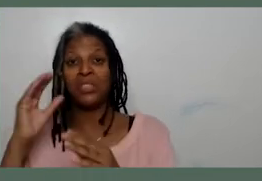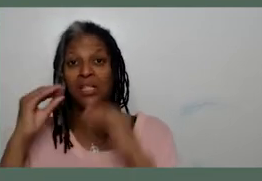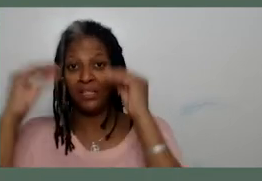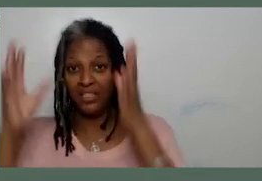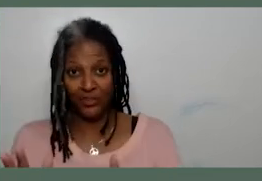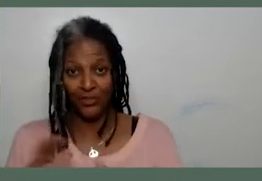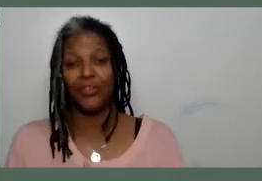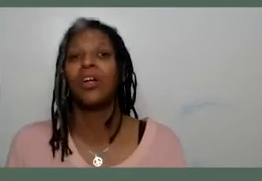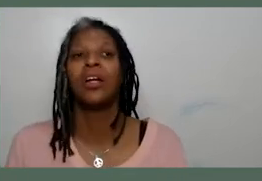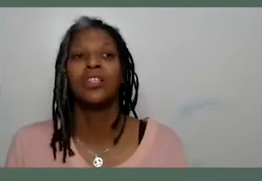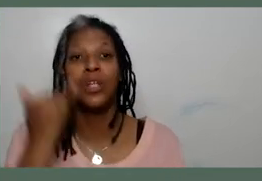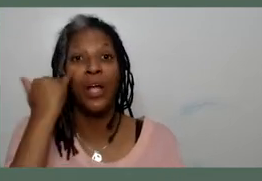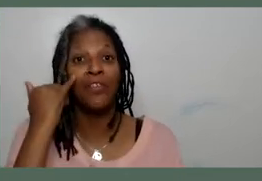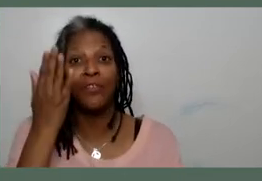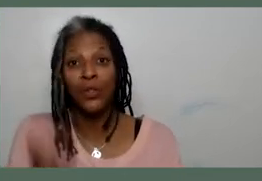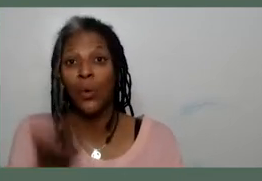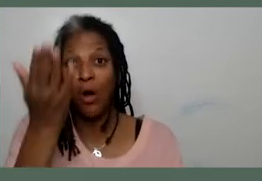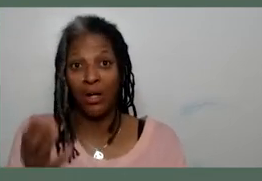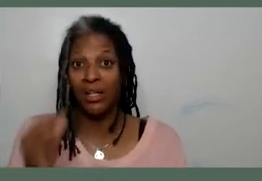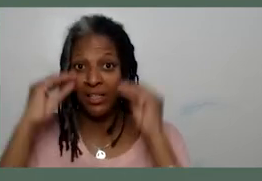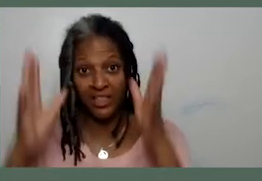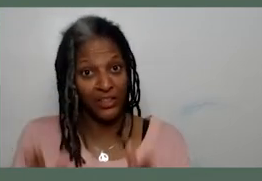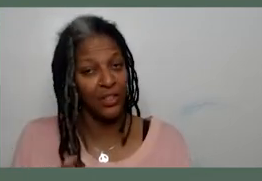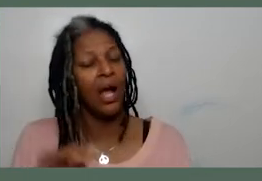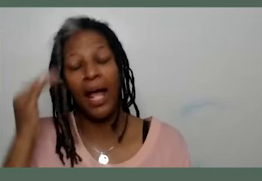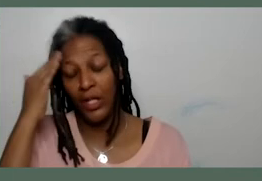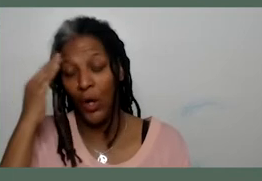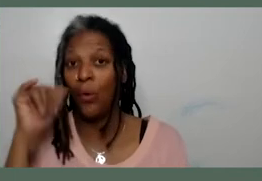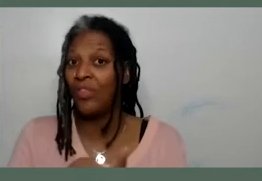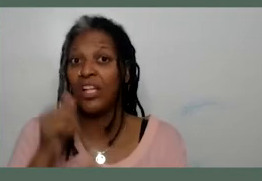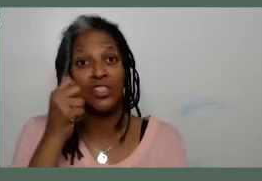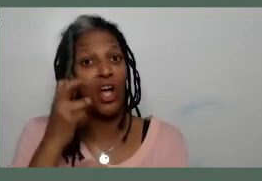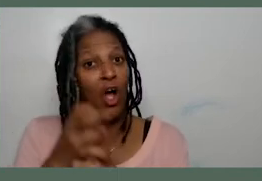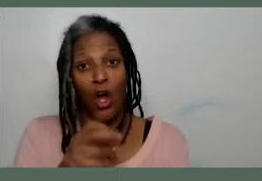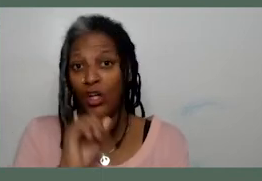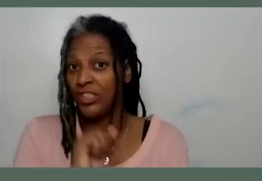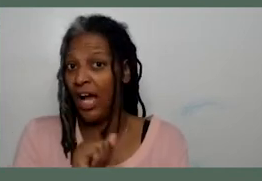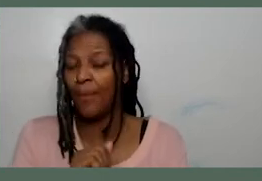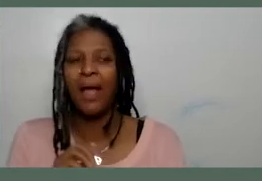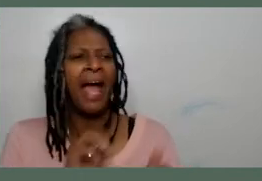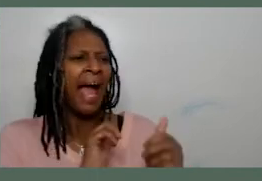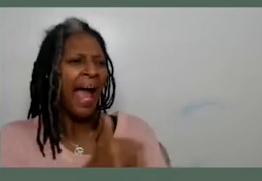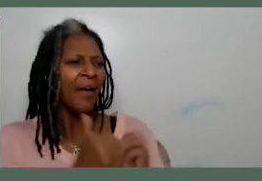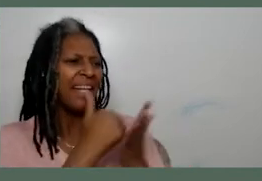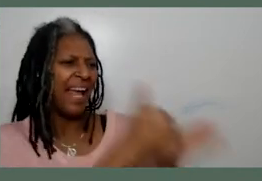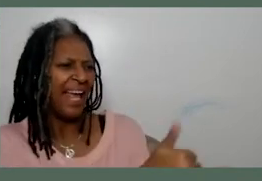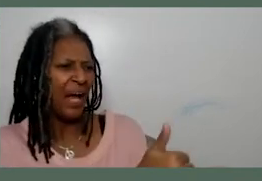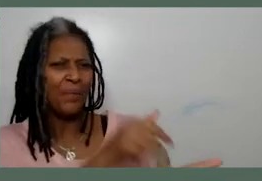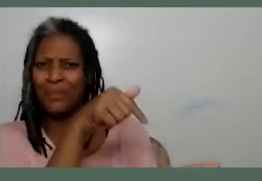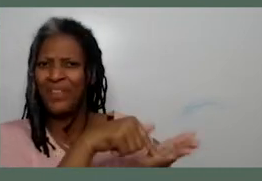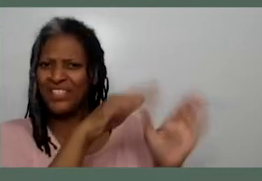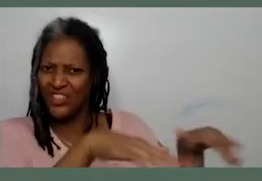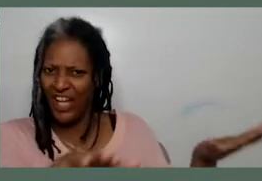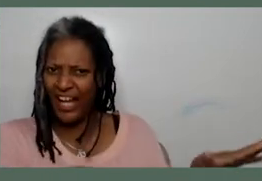heart, because being a teacher is hard. But how else can I support them? Can I give them extra tutoring after school so that, or set them up with a